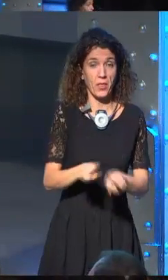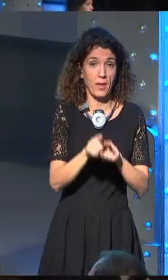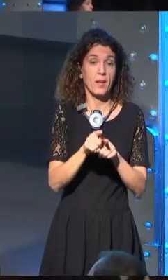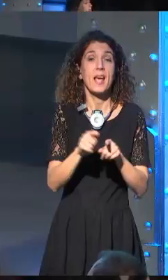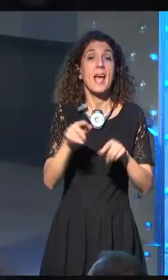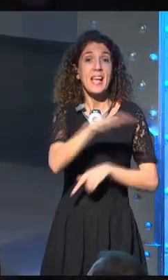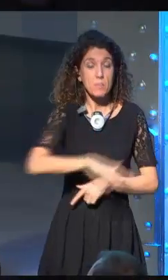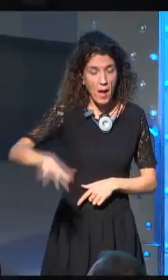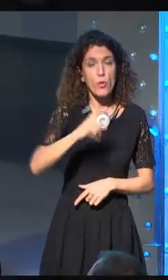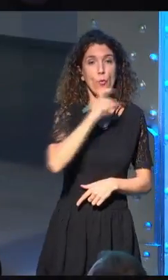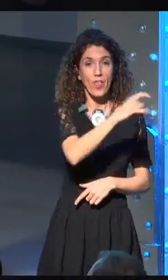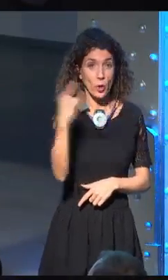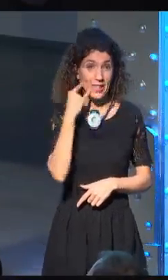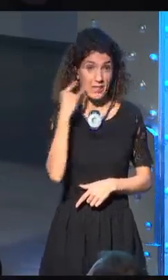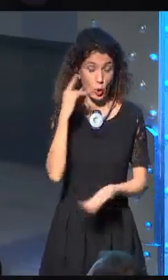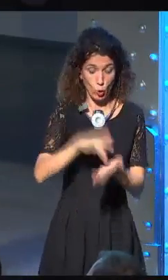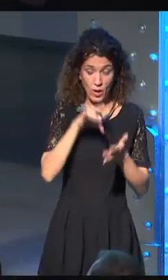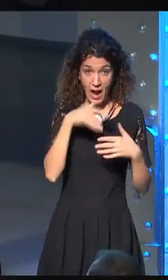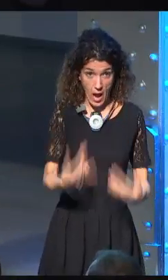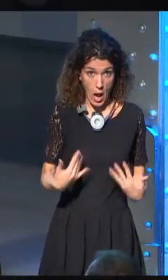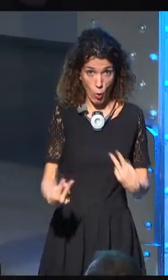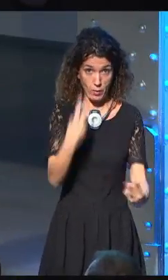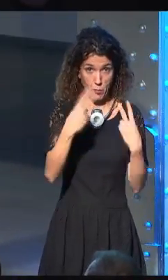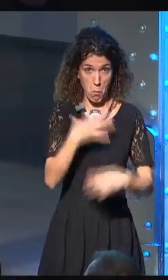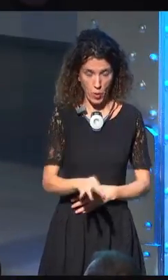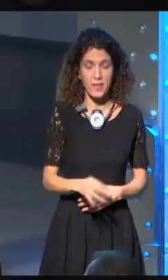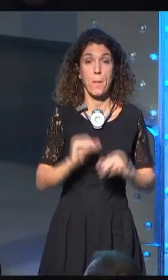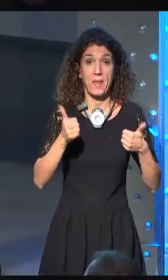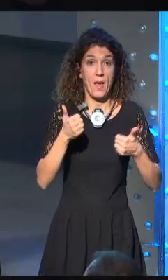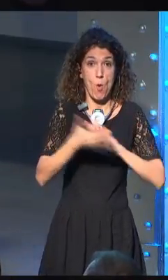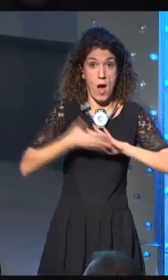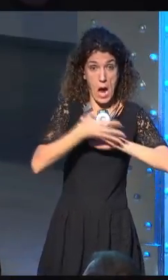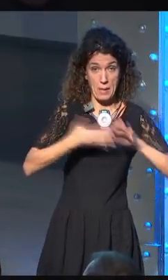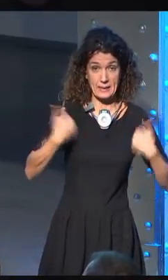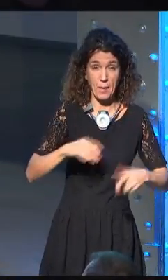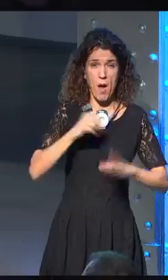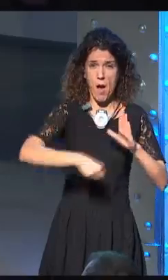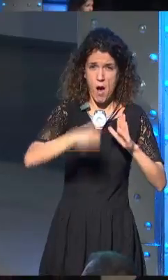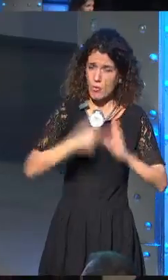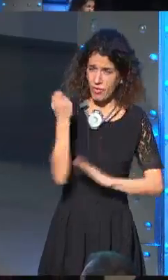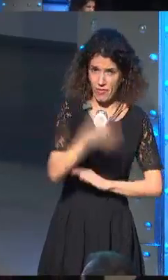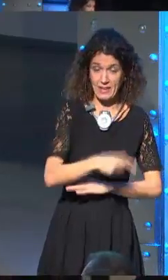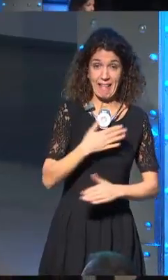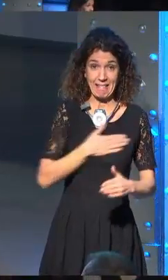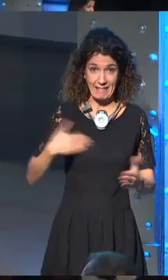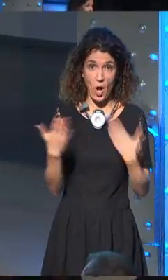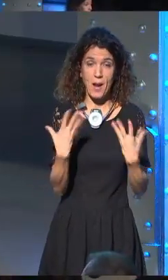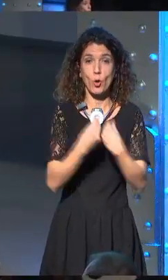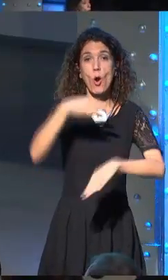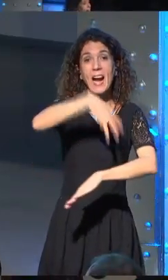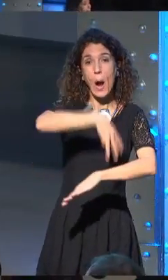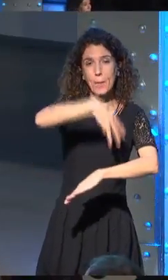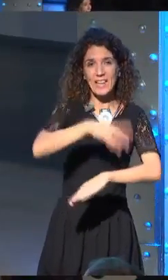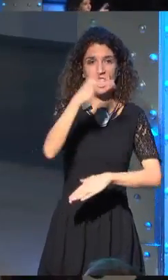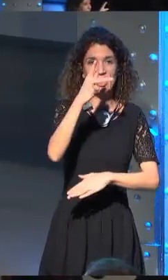And you can read them on streaming and find out about everything that's going on here. We're going to start talking.